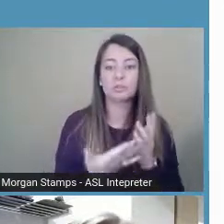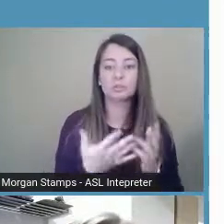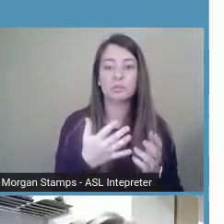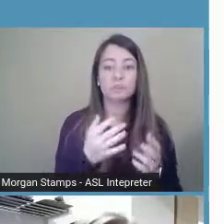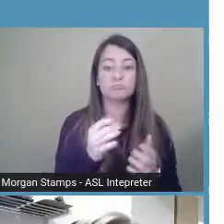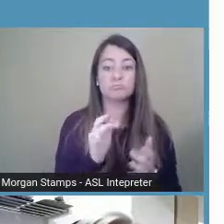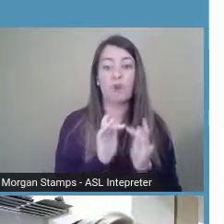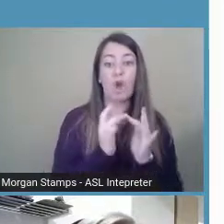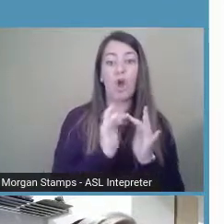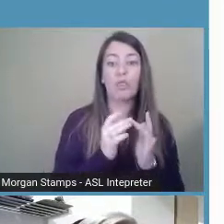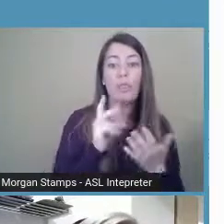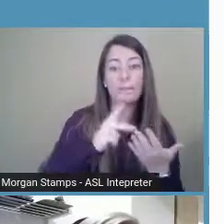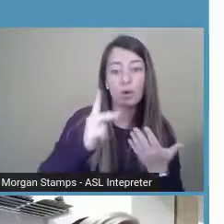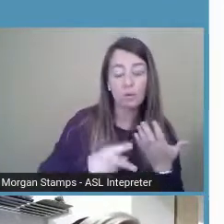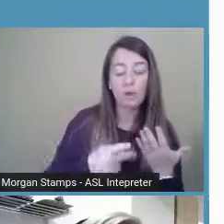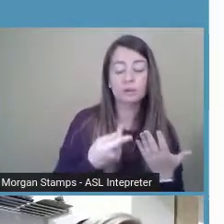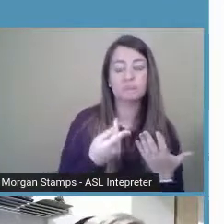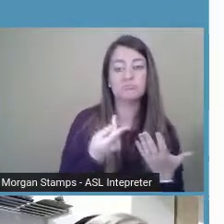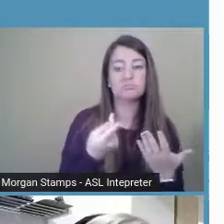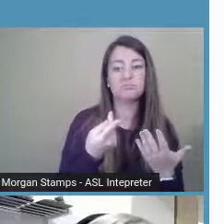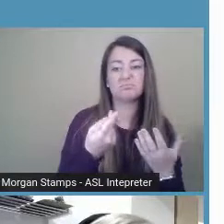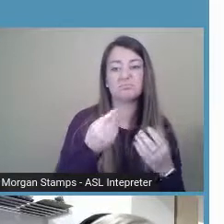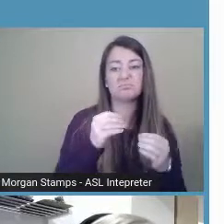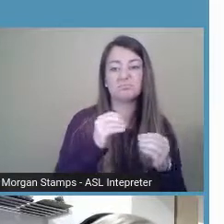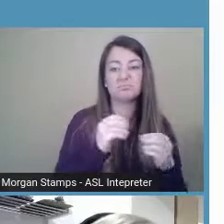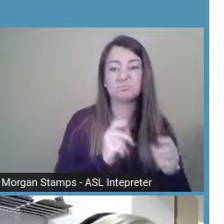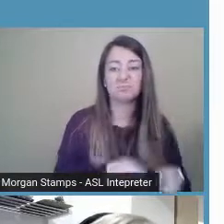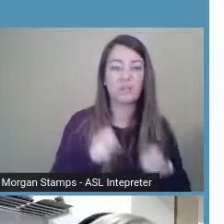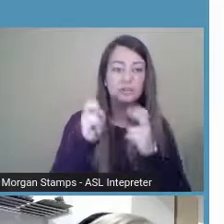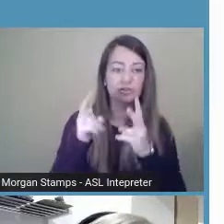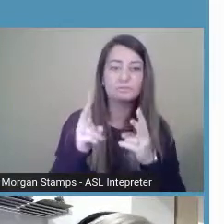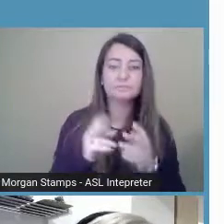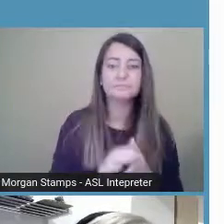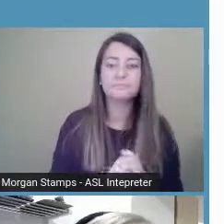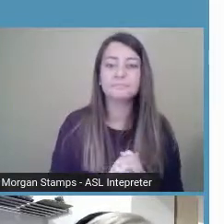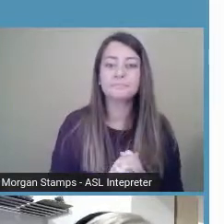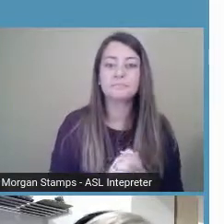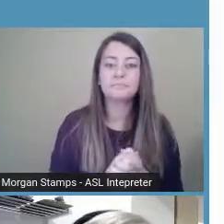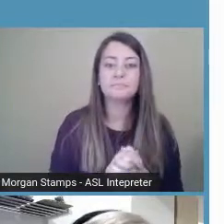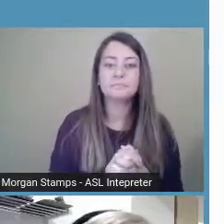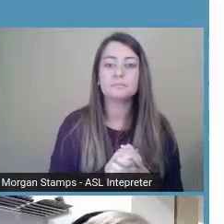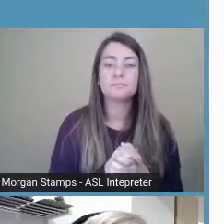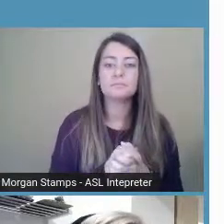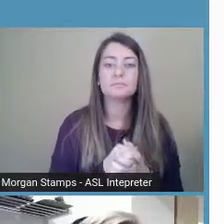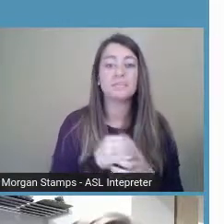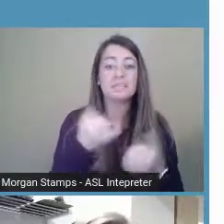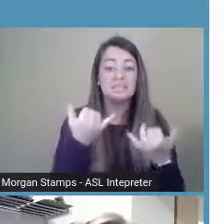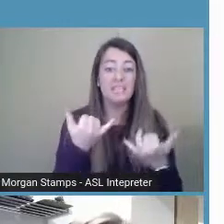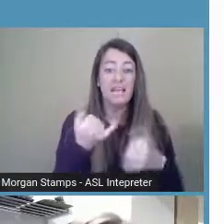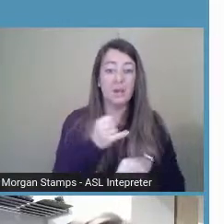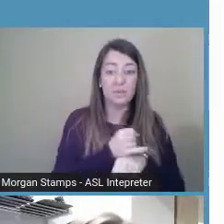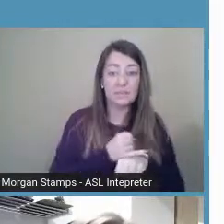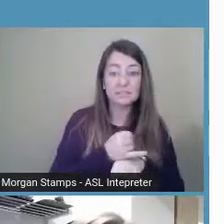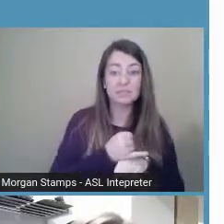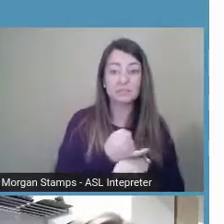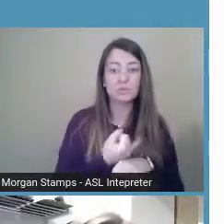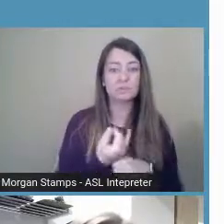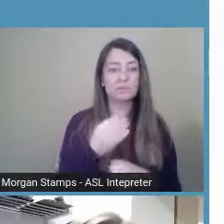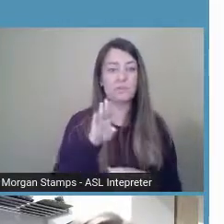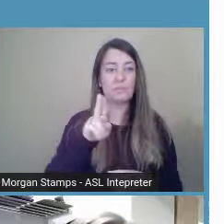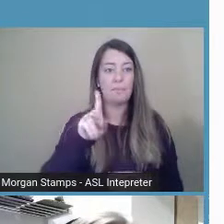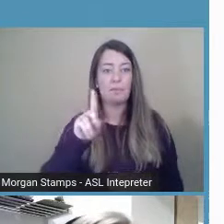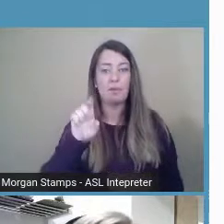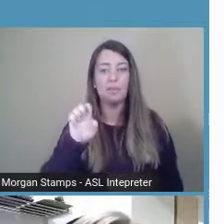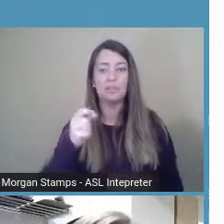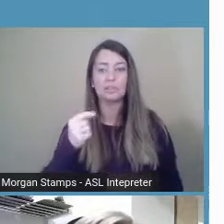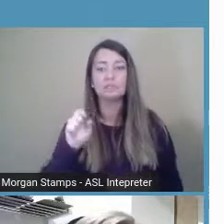comfort levels with technology, and a cultivated spirit of experimentation and making do, our pivot was perhaps quicker